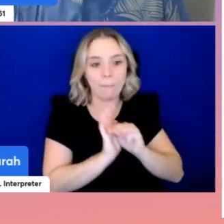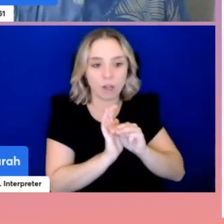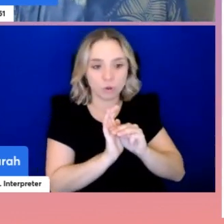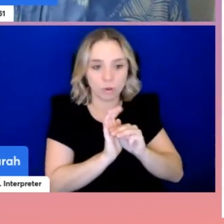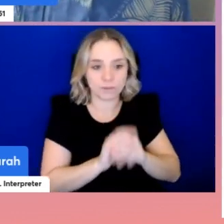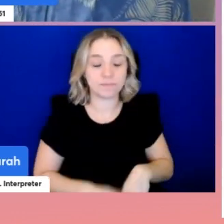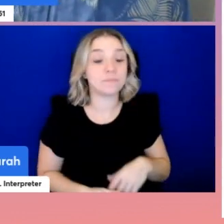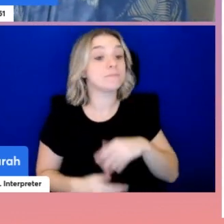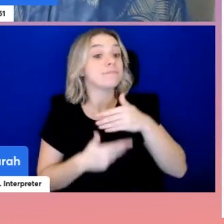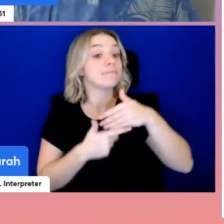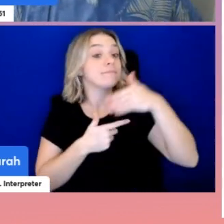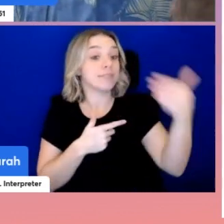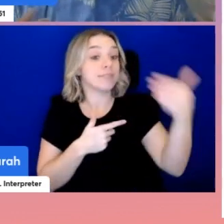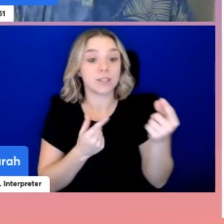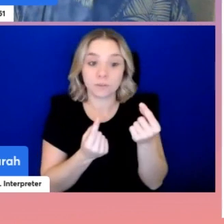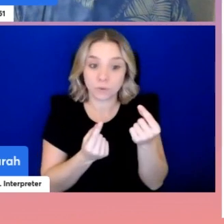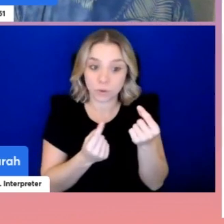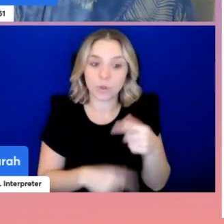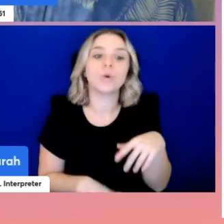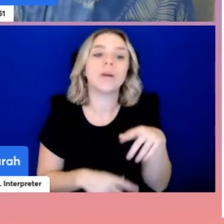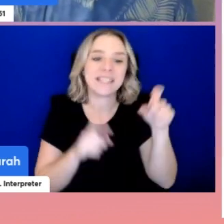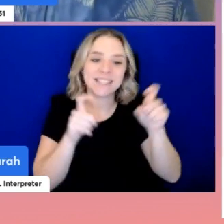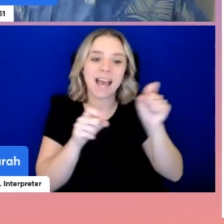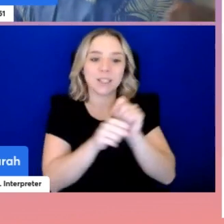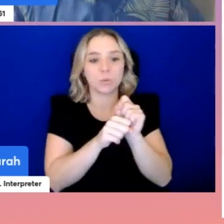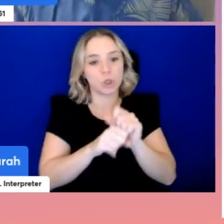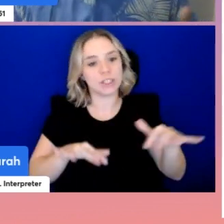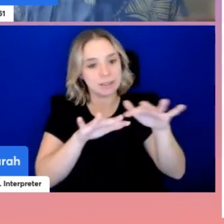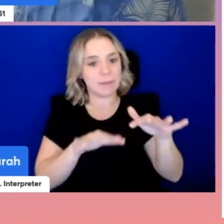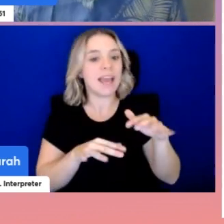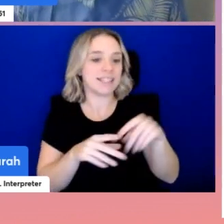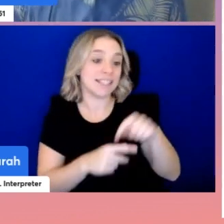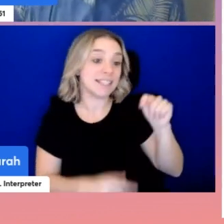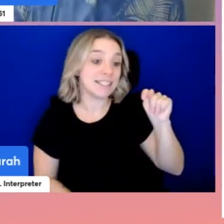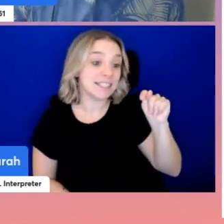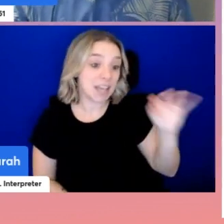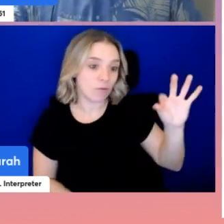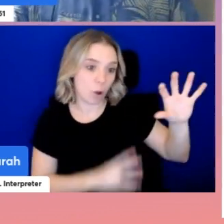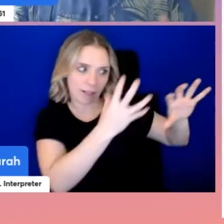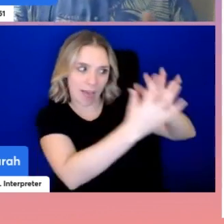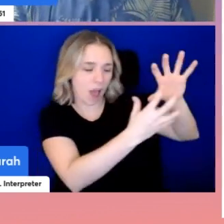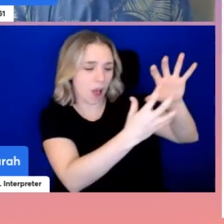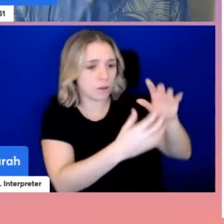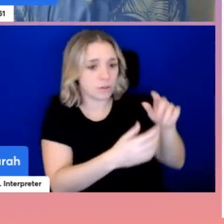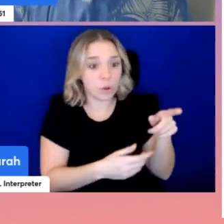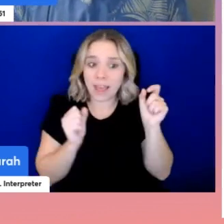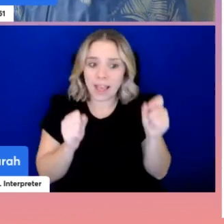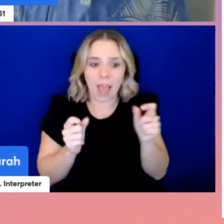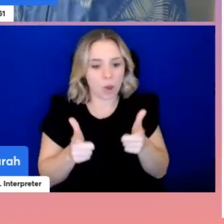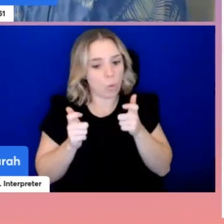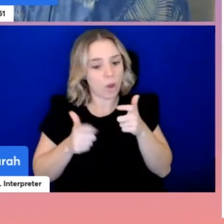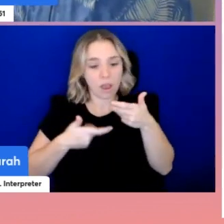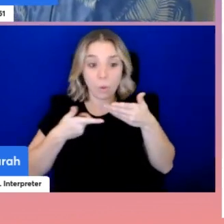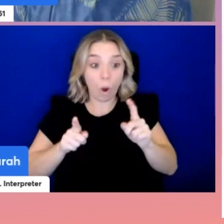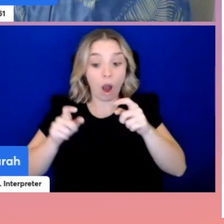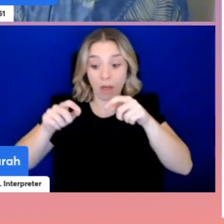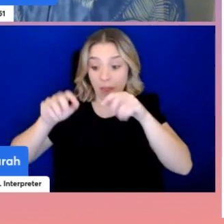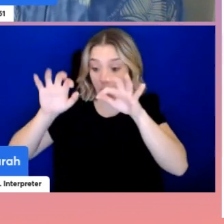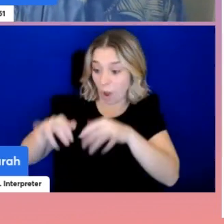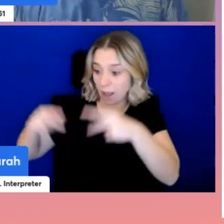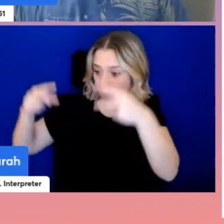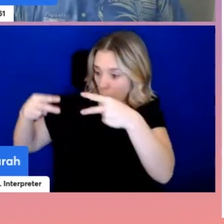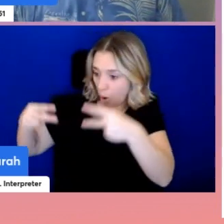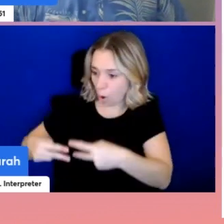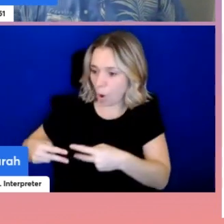test workspaces in Terraform Cloud. So these are all CLI workspaces, so they can really quick get a plan or apply as they're writing code and see how it's going to impact the